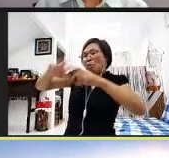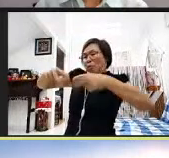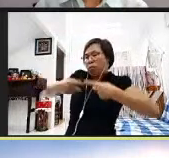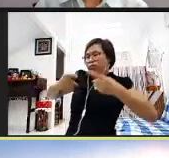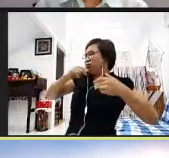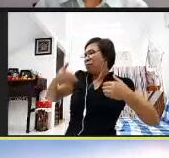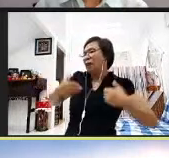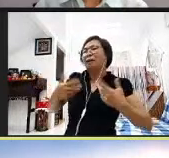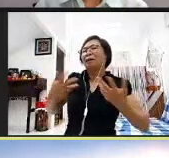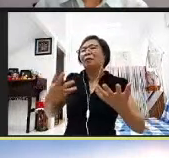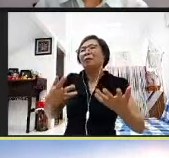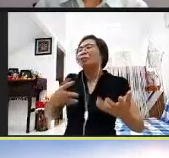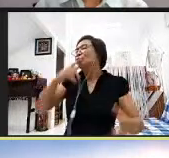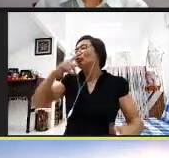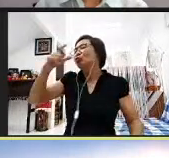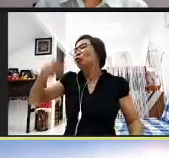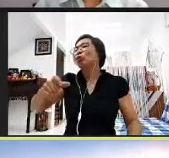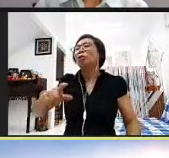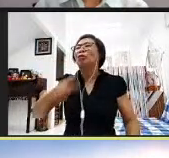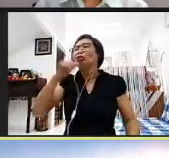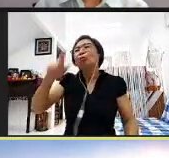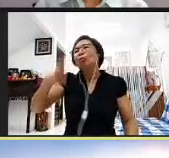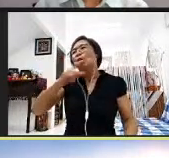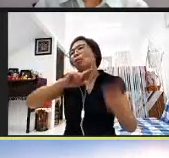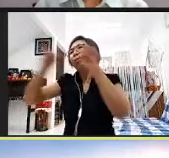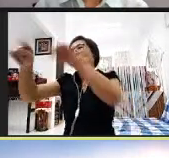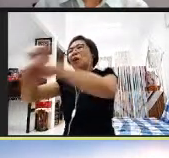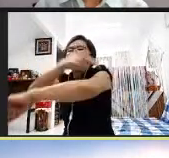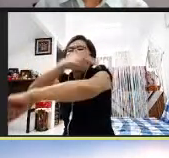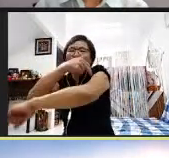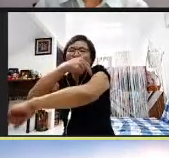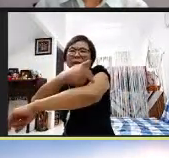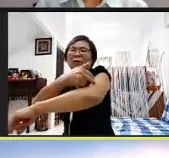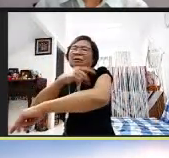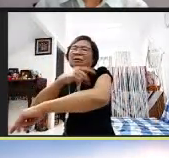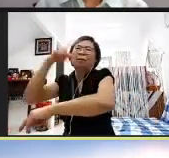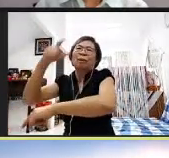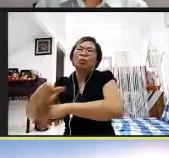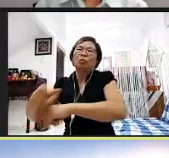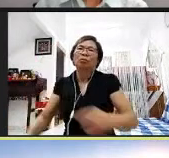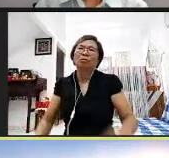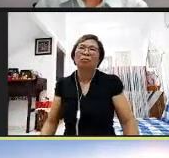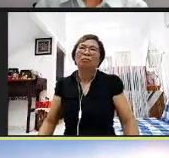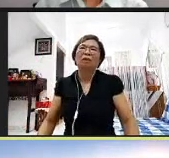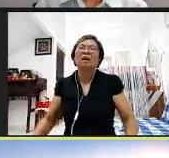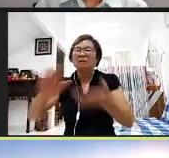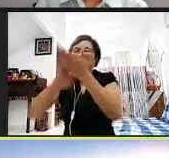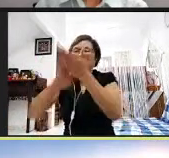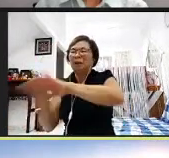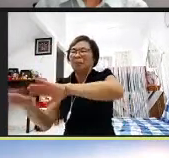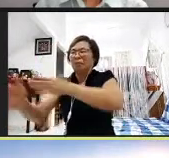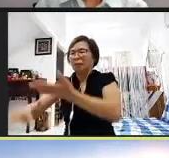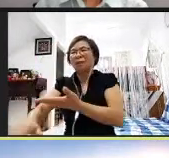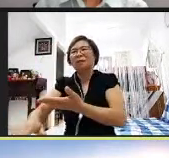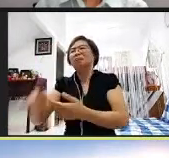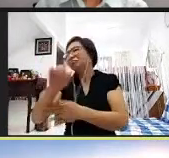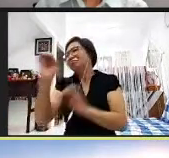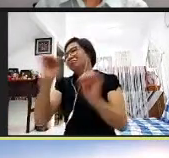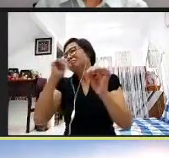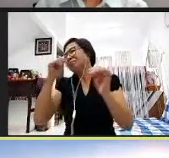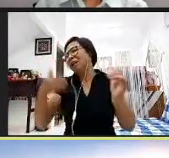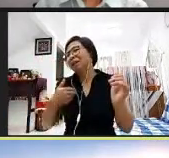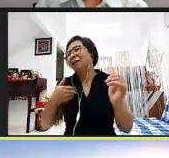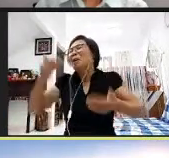you will not need to admit to the hospital, suffer from this and resulting in death. I think that is for sure. You may get